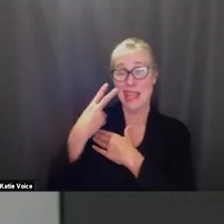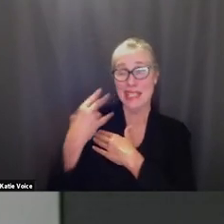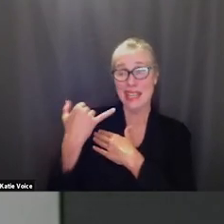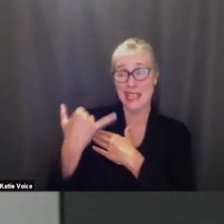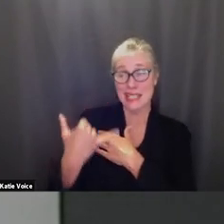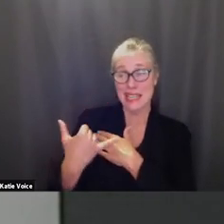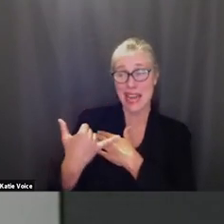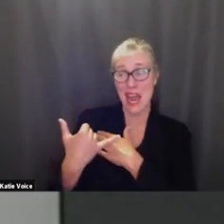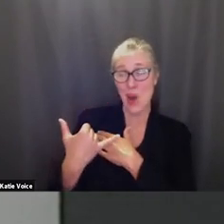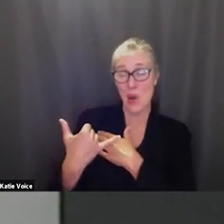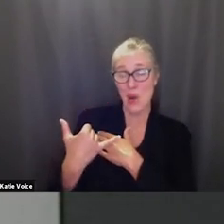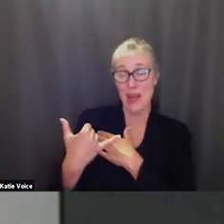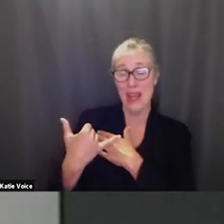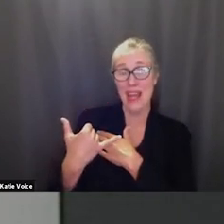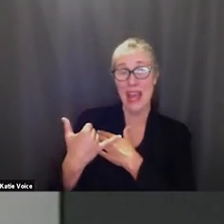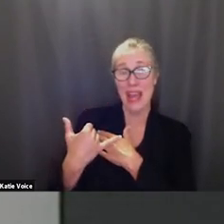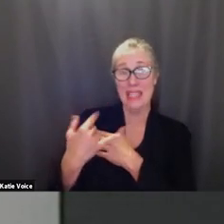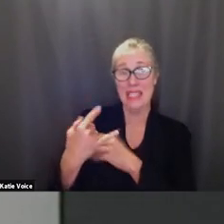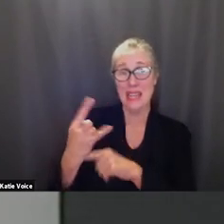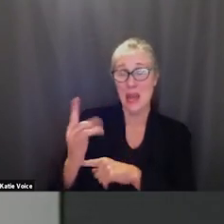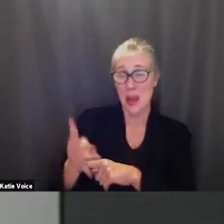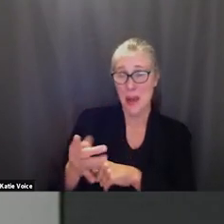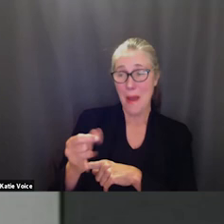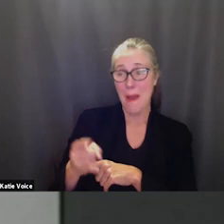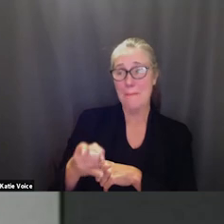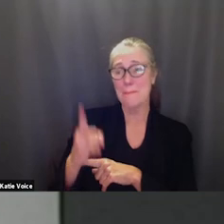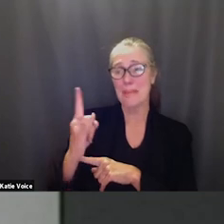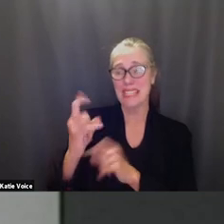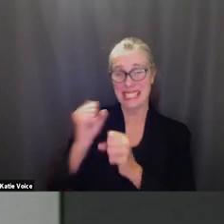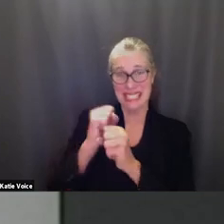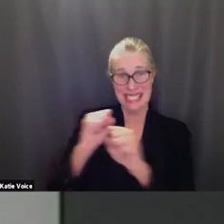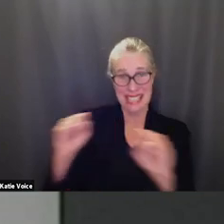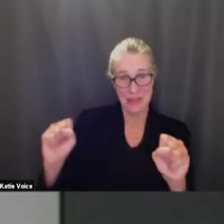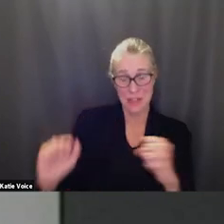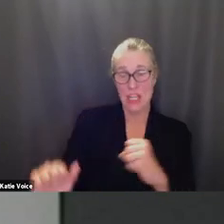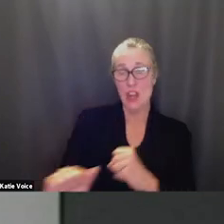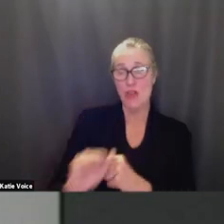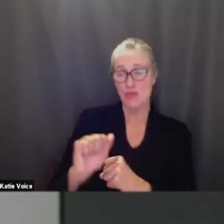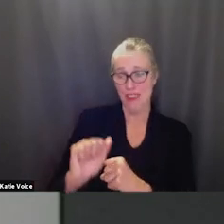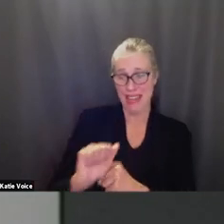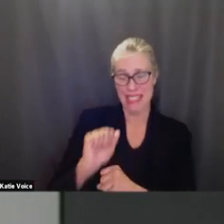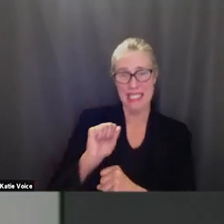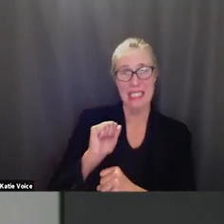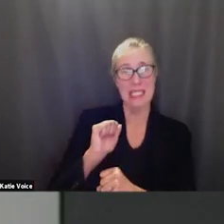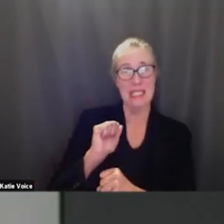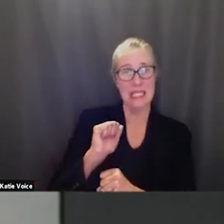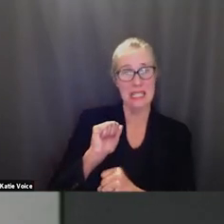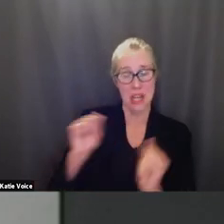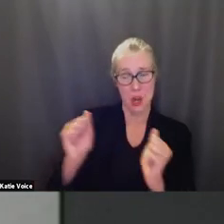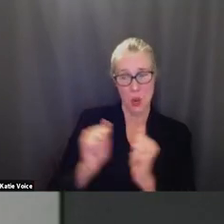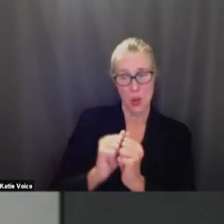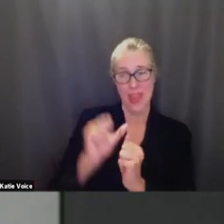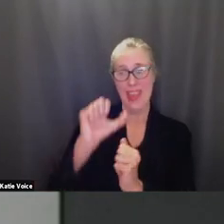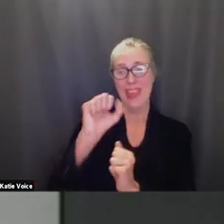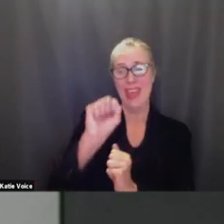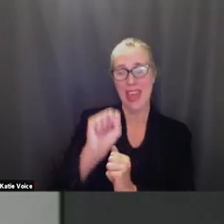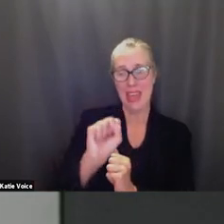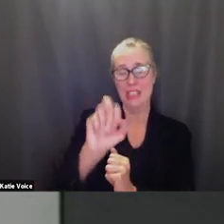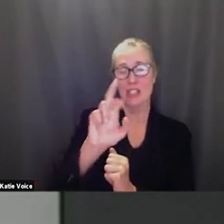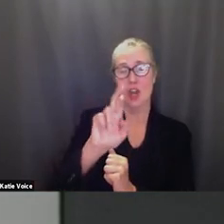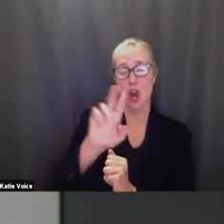immediate safety that is being threatened with an srd on campus